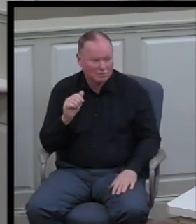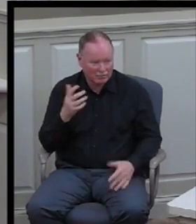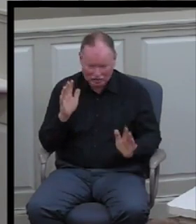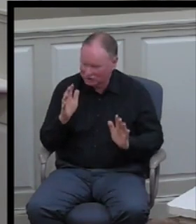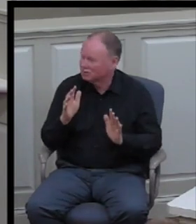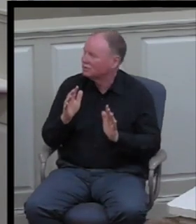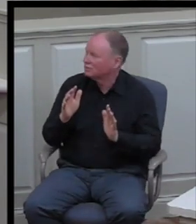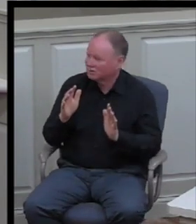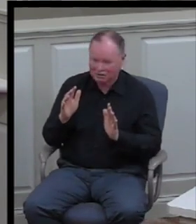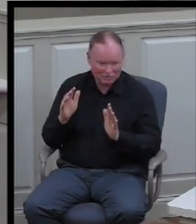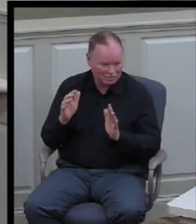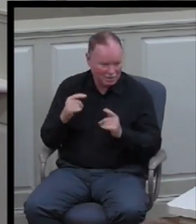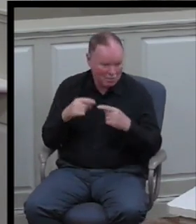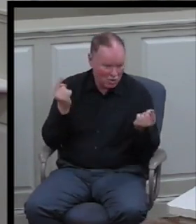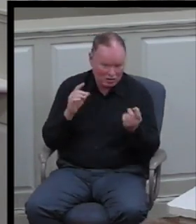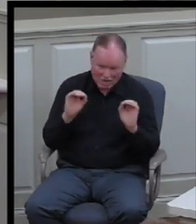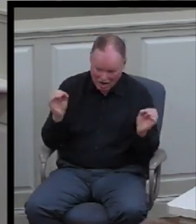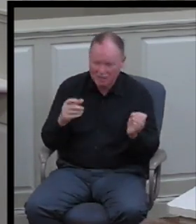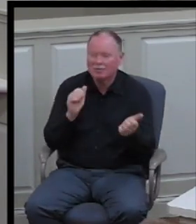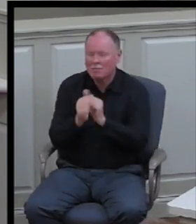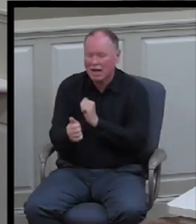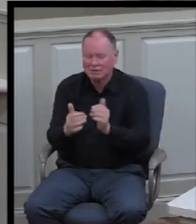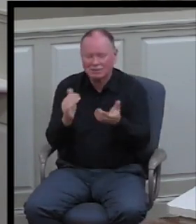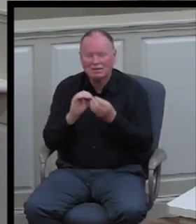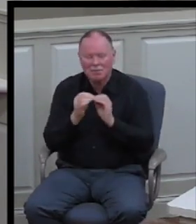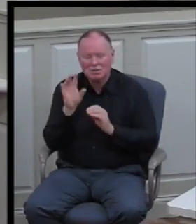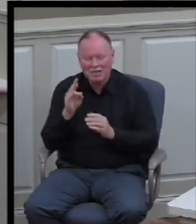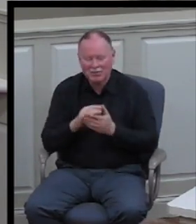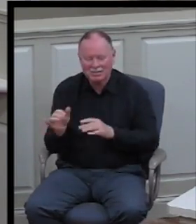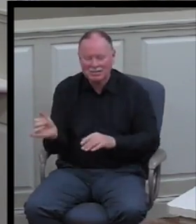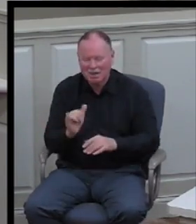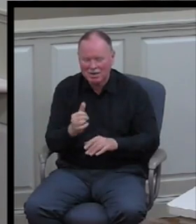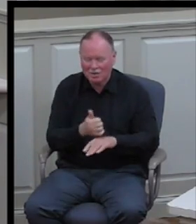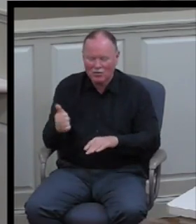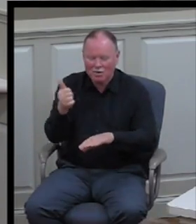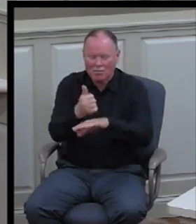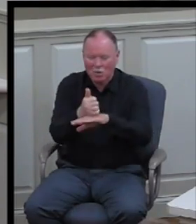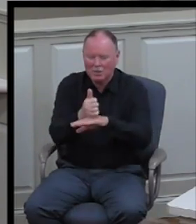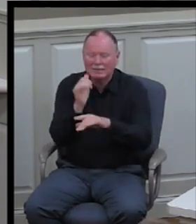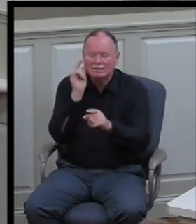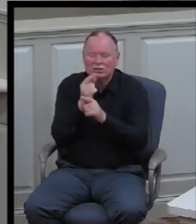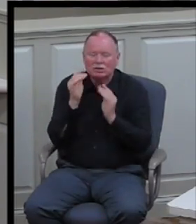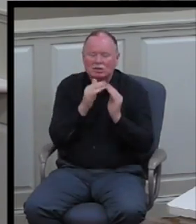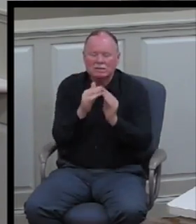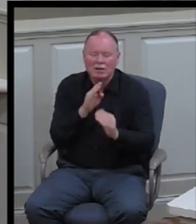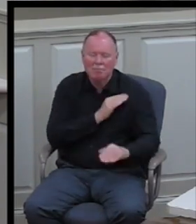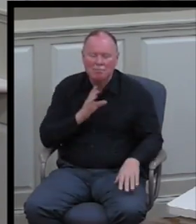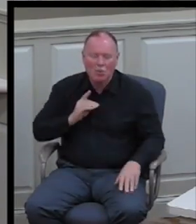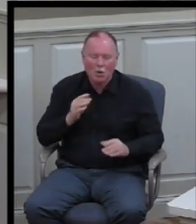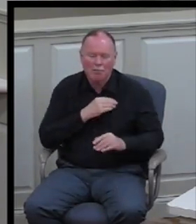Aye. Opposed, like sign. Motion carries. Item 7, likewise, is the reappointment of the Sister Cities Board